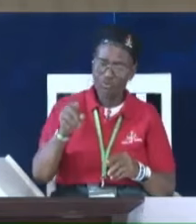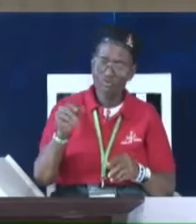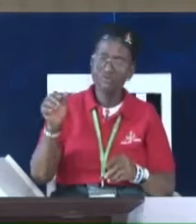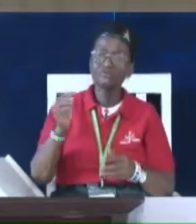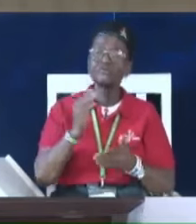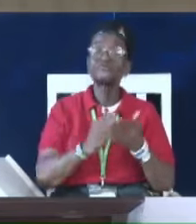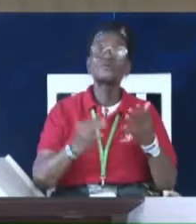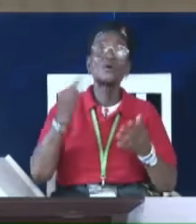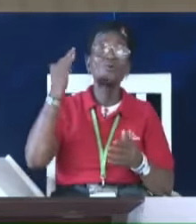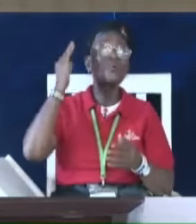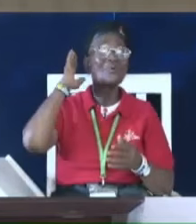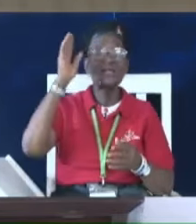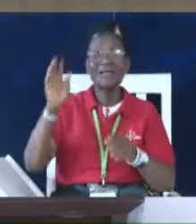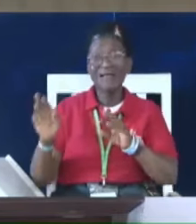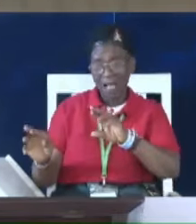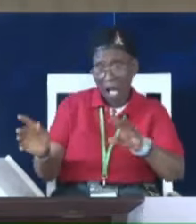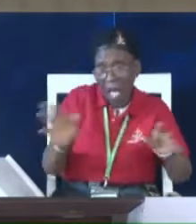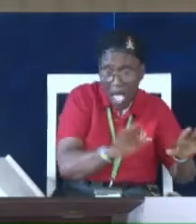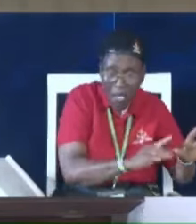ground.